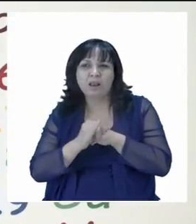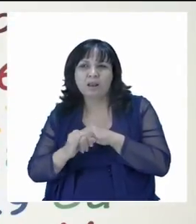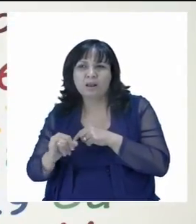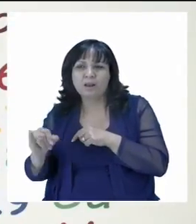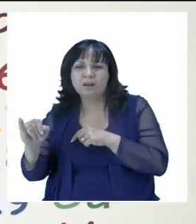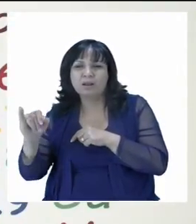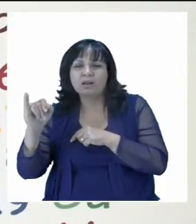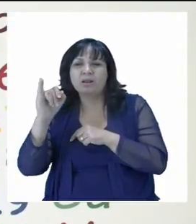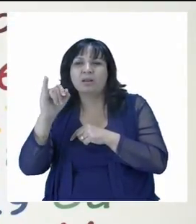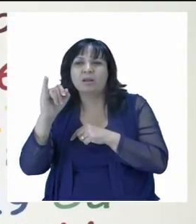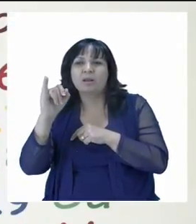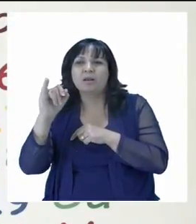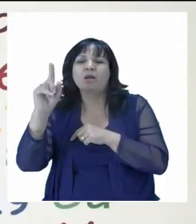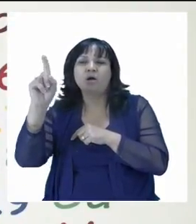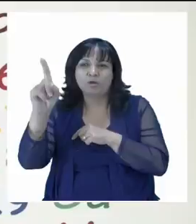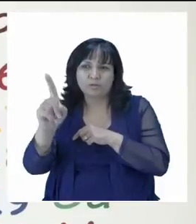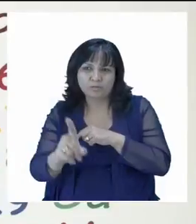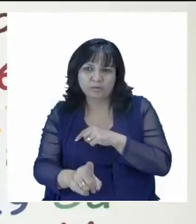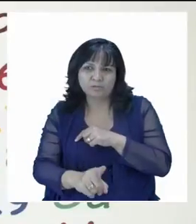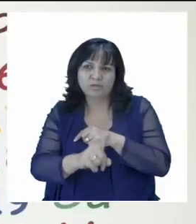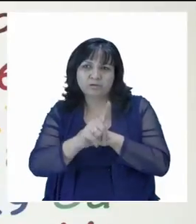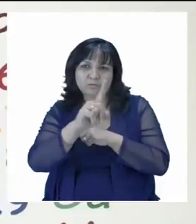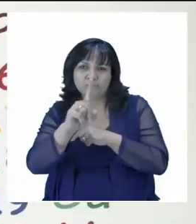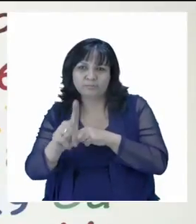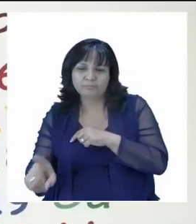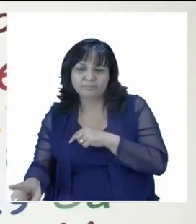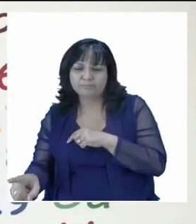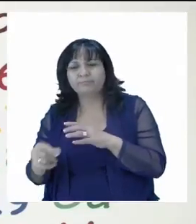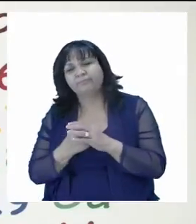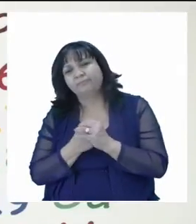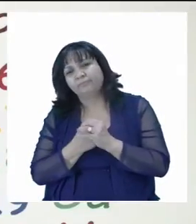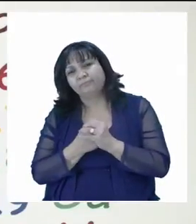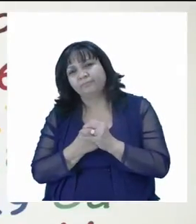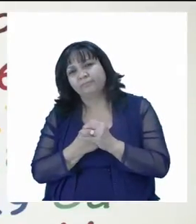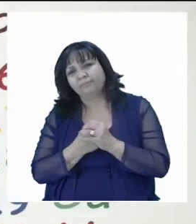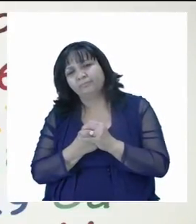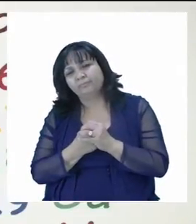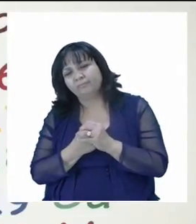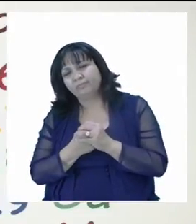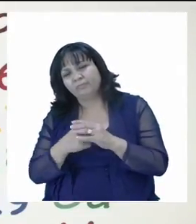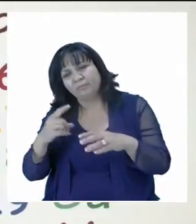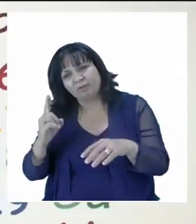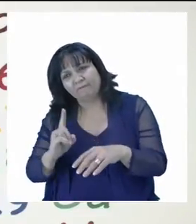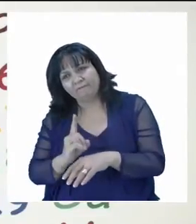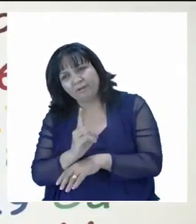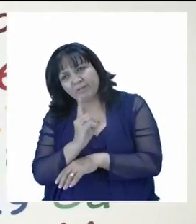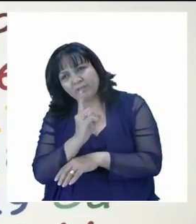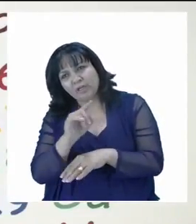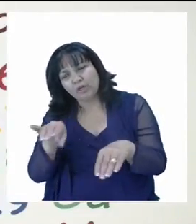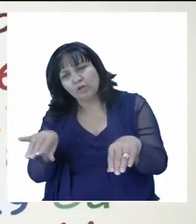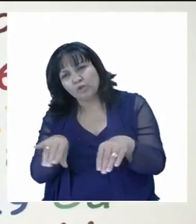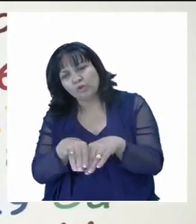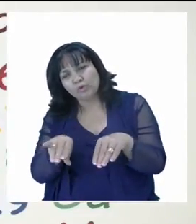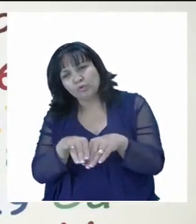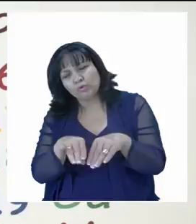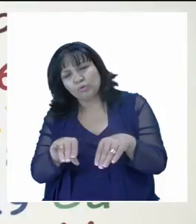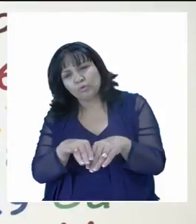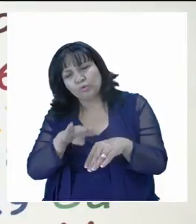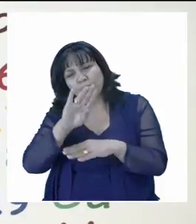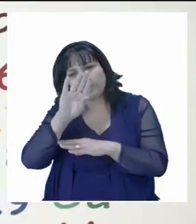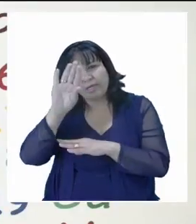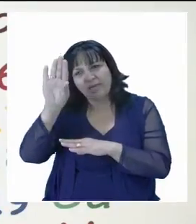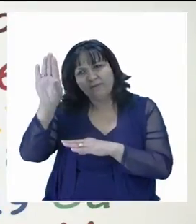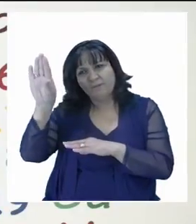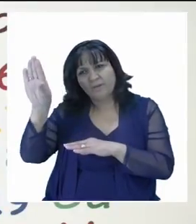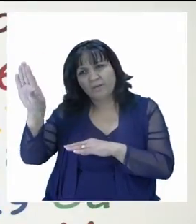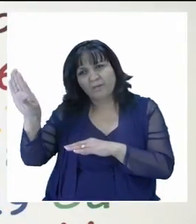cross out. So it says, circle the first thing you do in the evening. So that's what you're going to do.